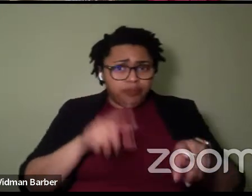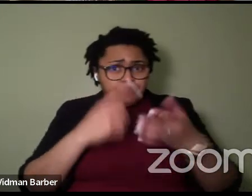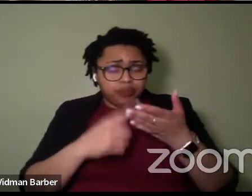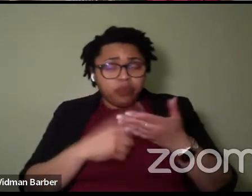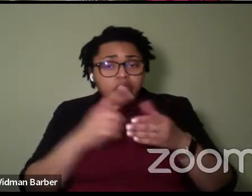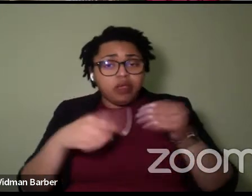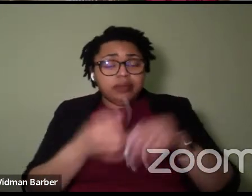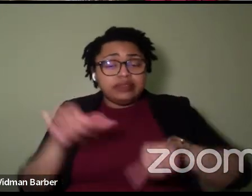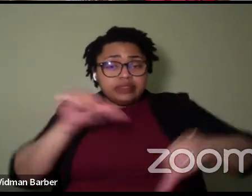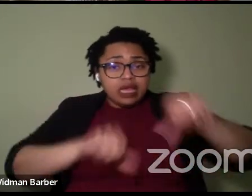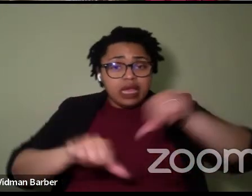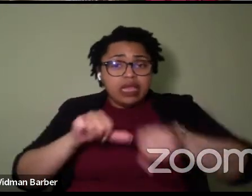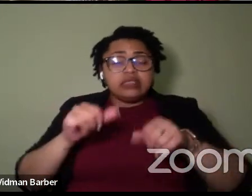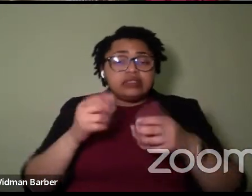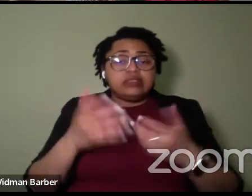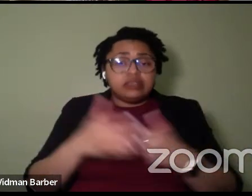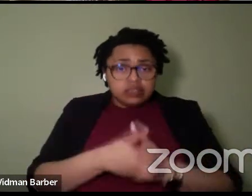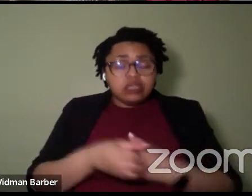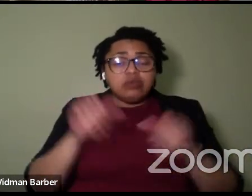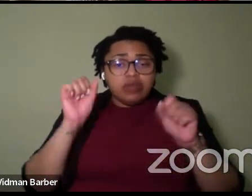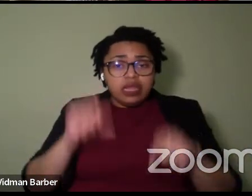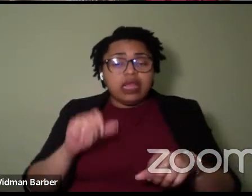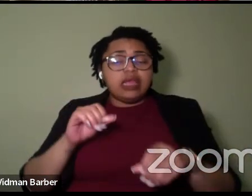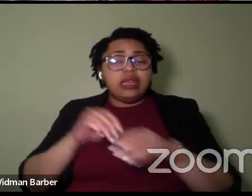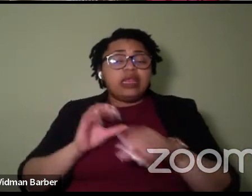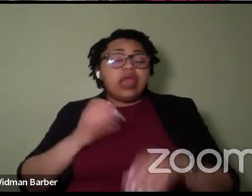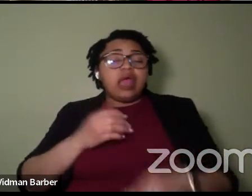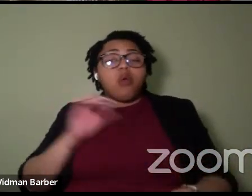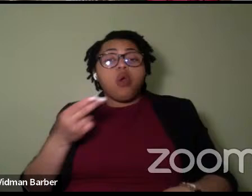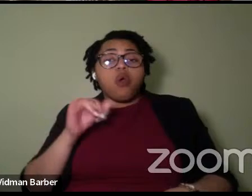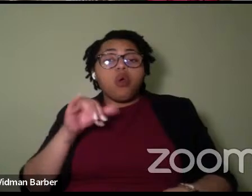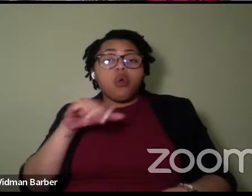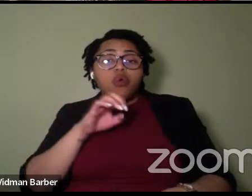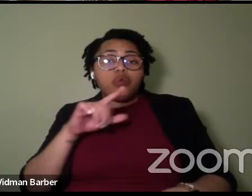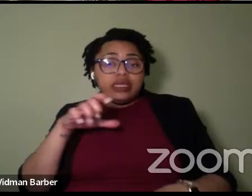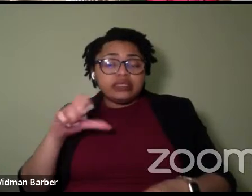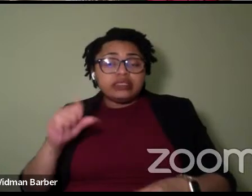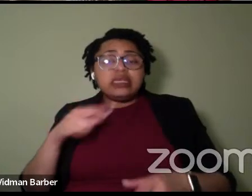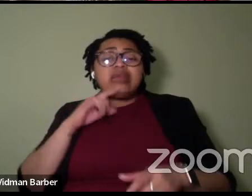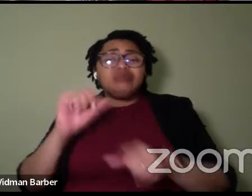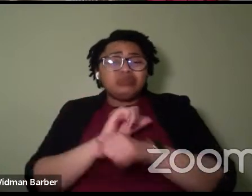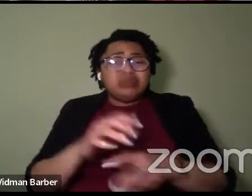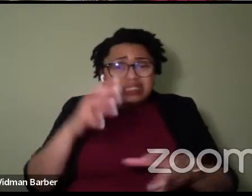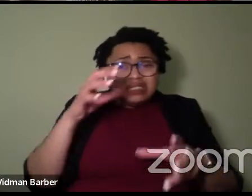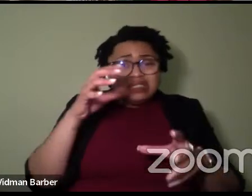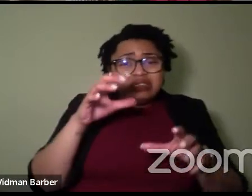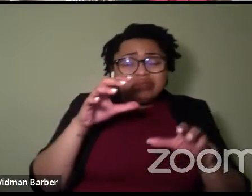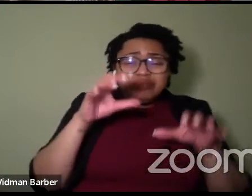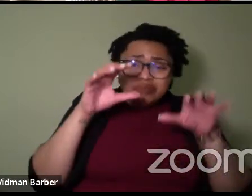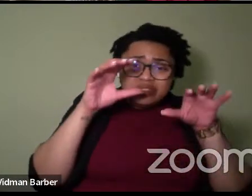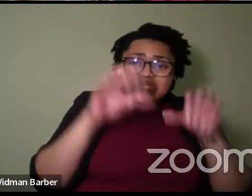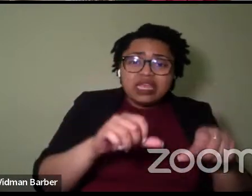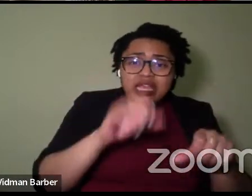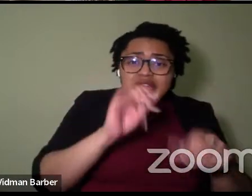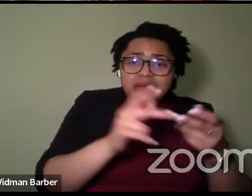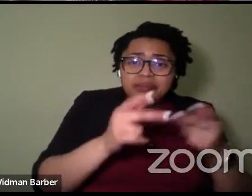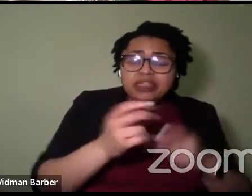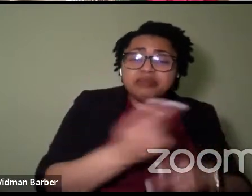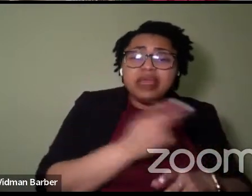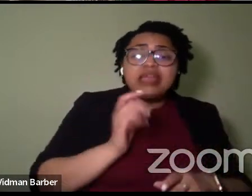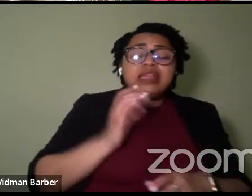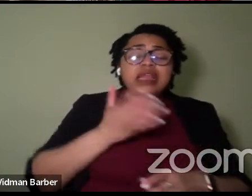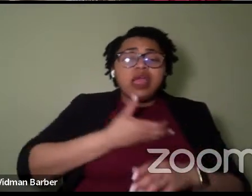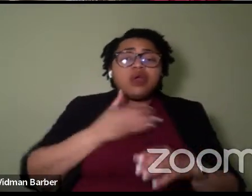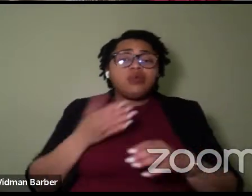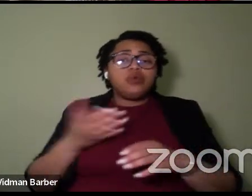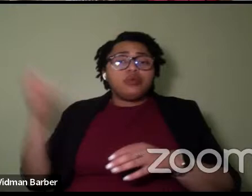space, to reclaim space that our ancestors owned first, right? And so I think we have to have these conversations led from